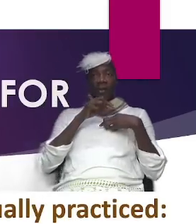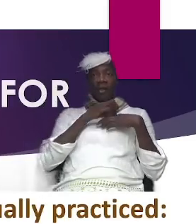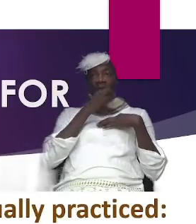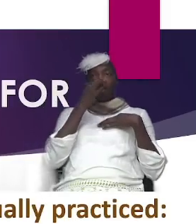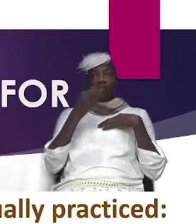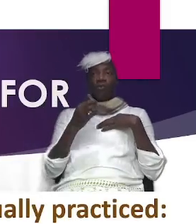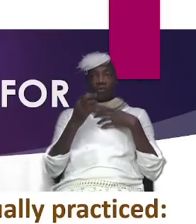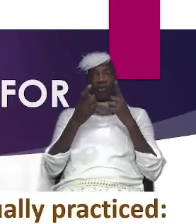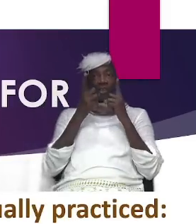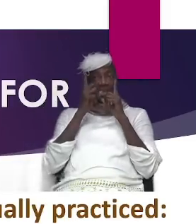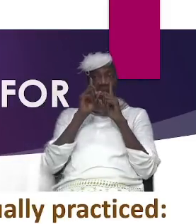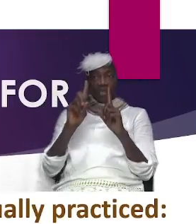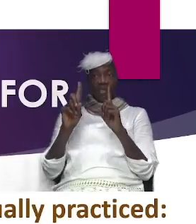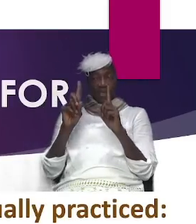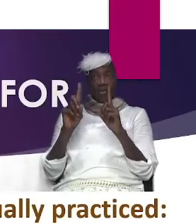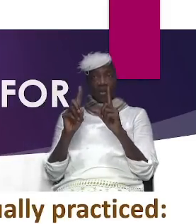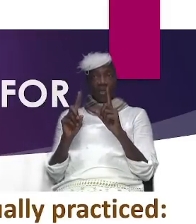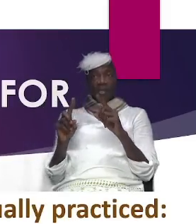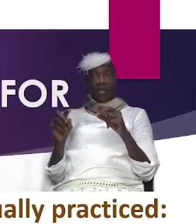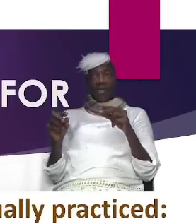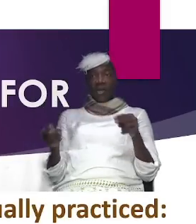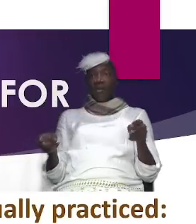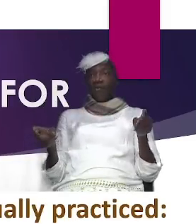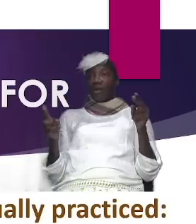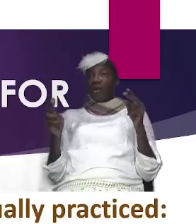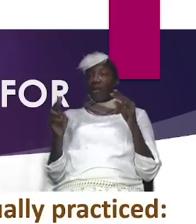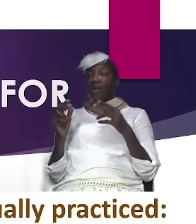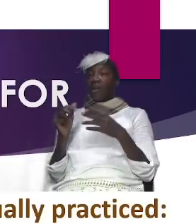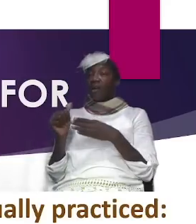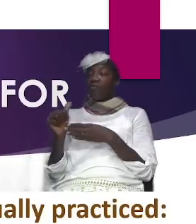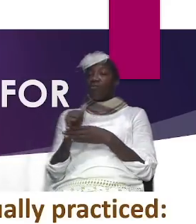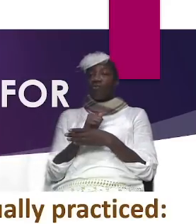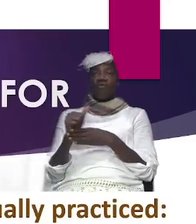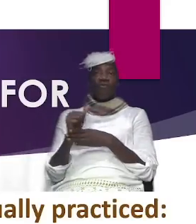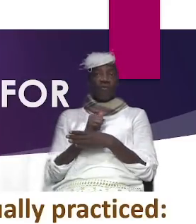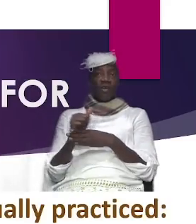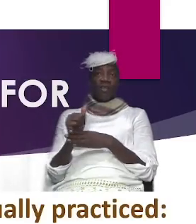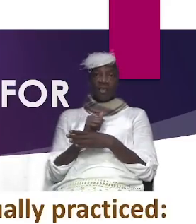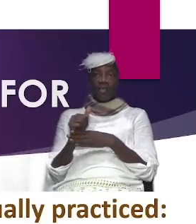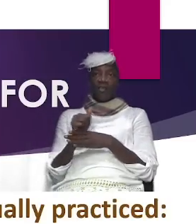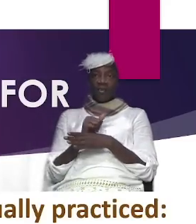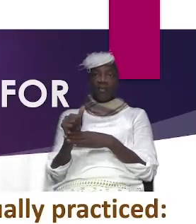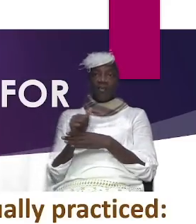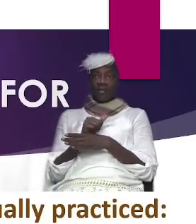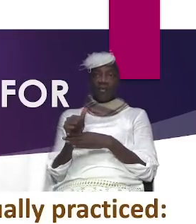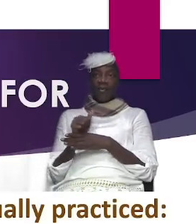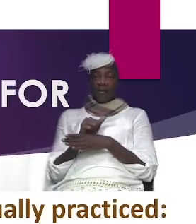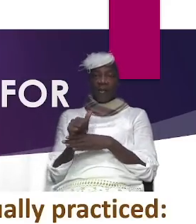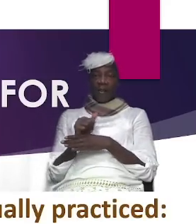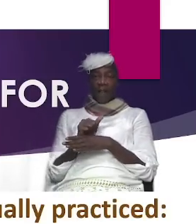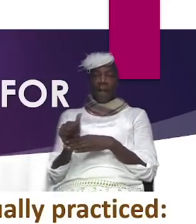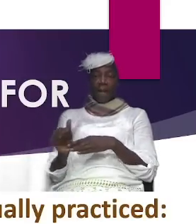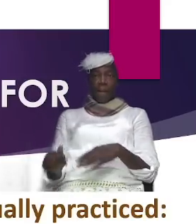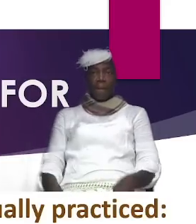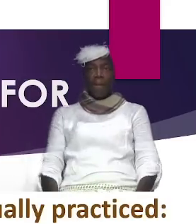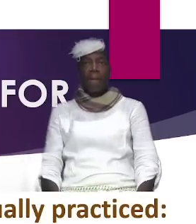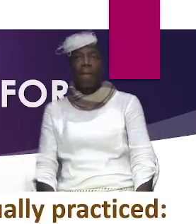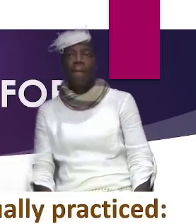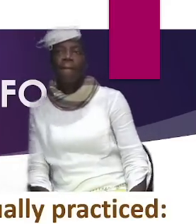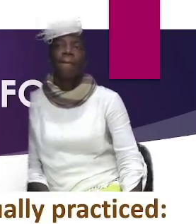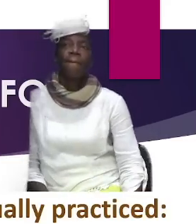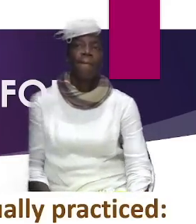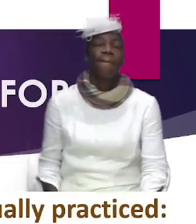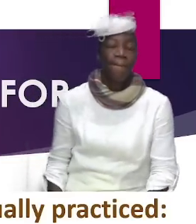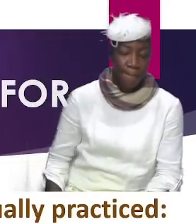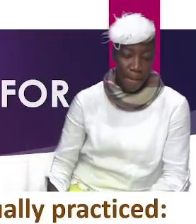habitually practice. If we look at the Jewish custom, we know that all Jews everywhere, they had